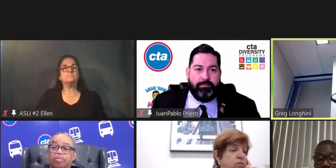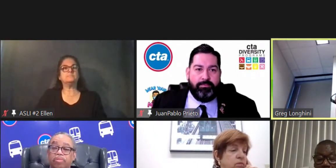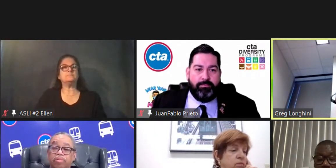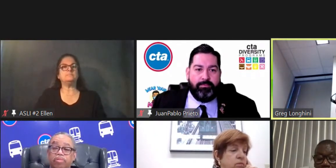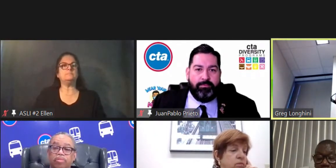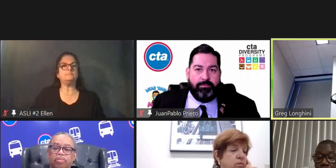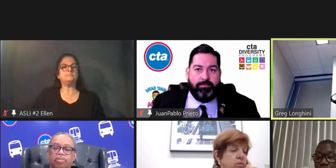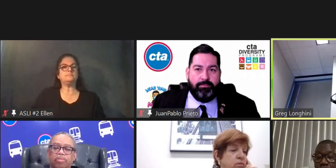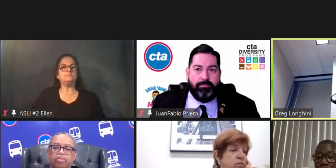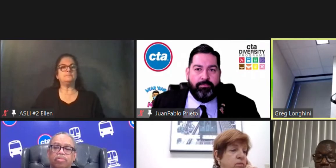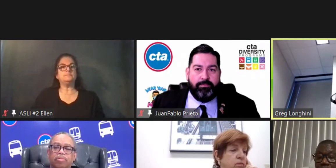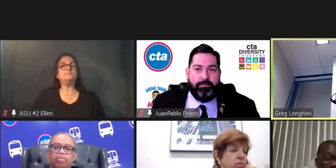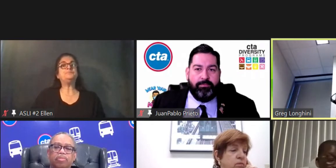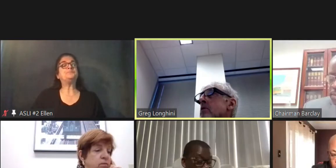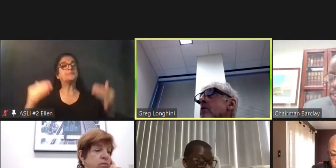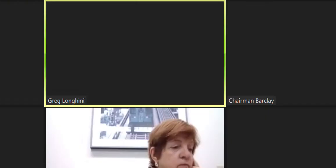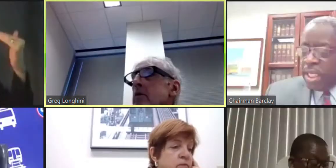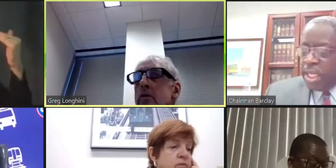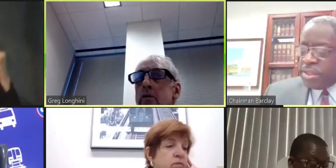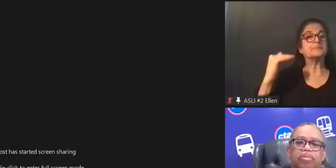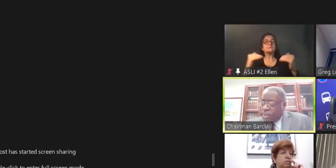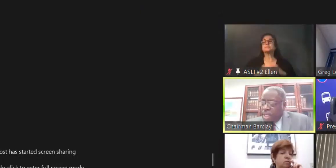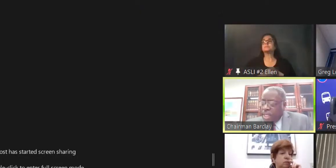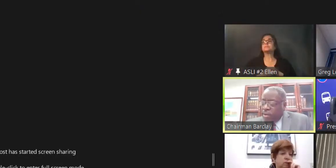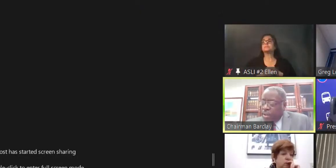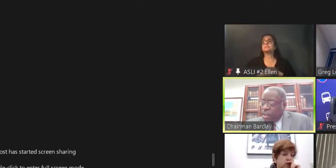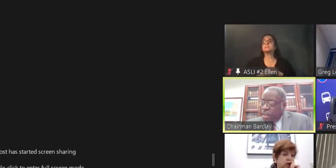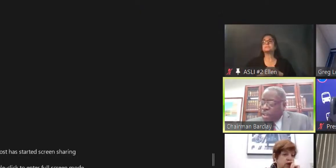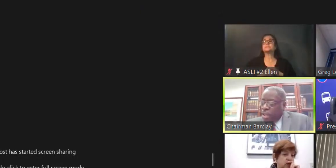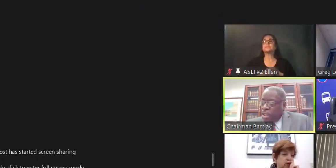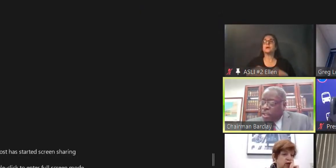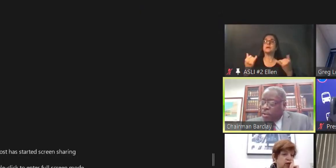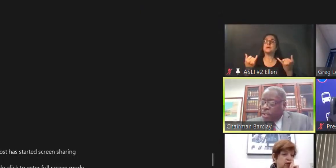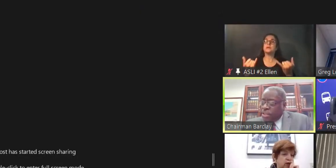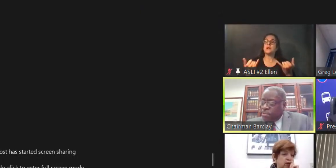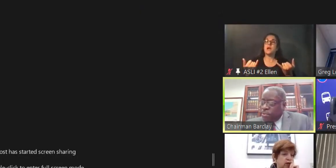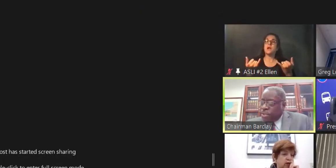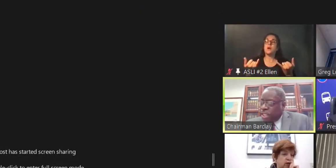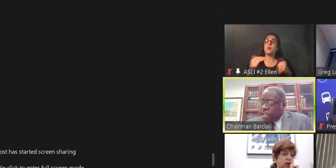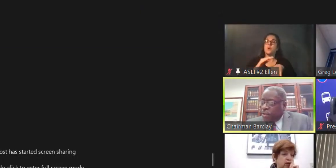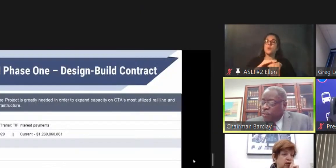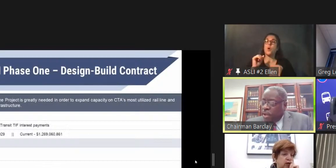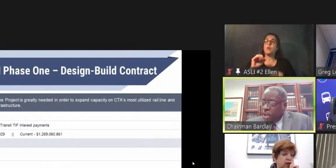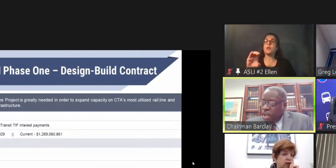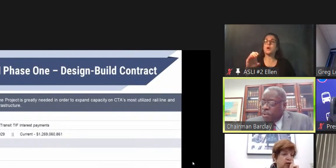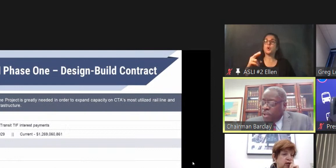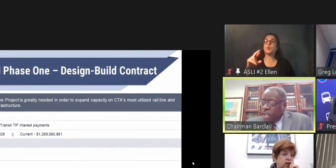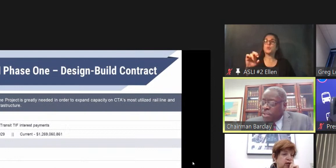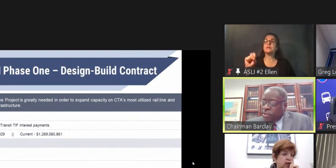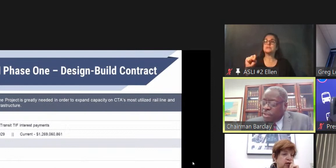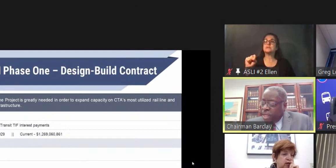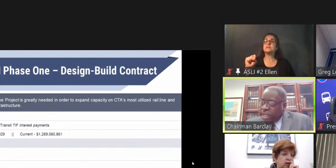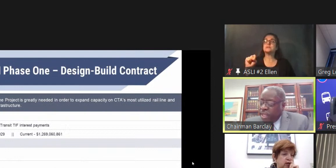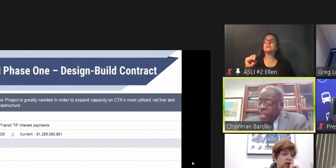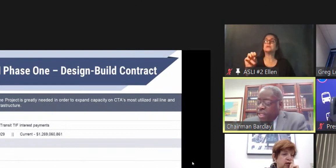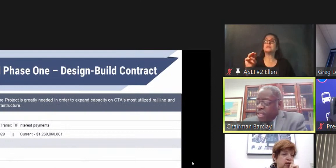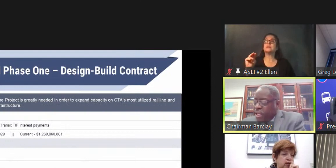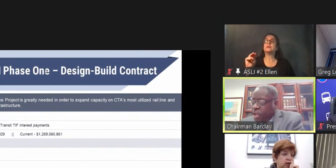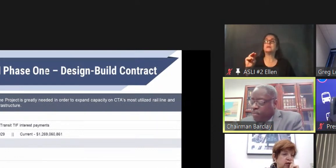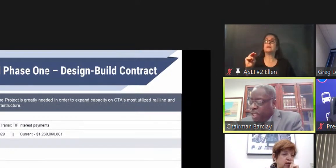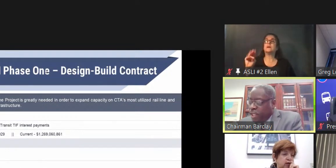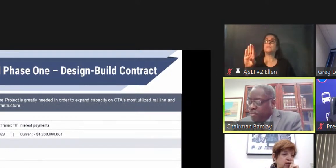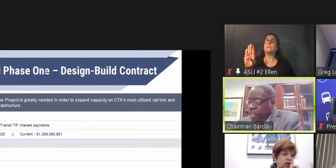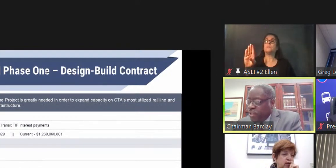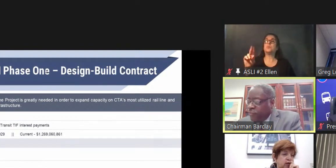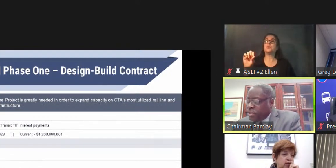So we can move on, sir. Yes, we'll now call on Chris, Michelle, and Juan Pablo Prieto to make